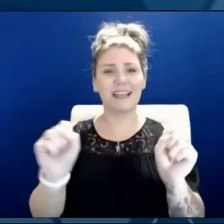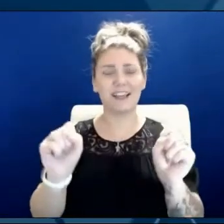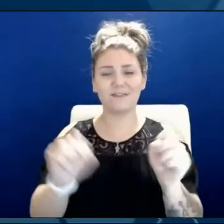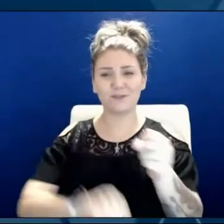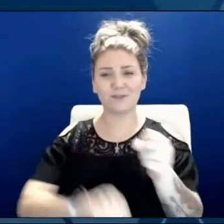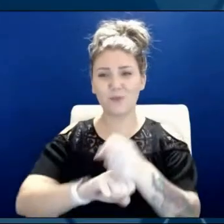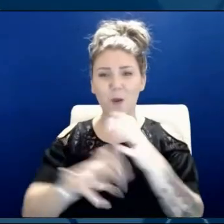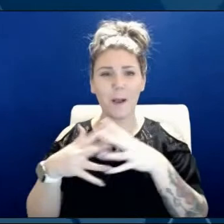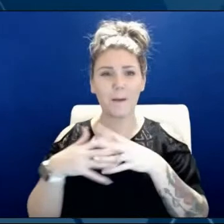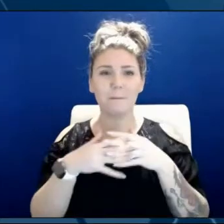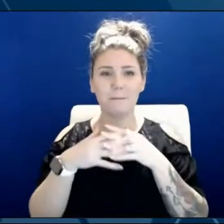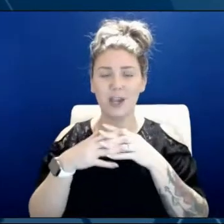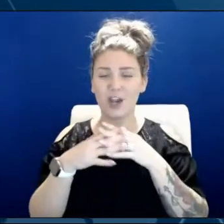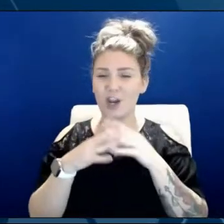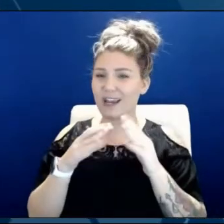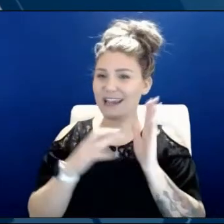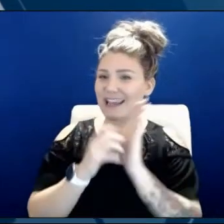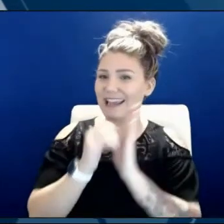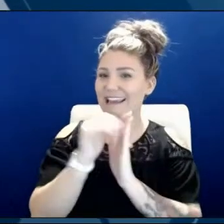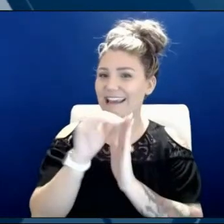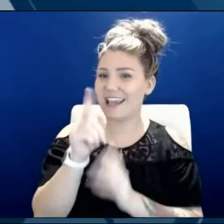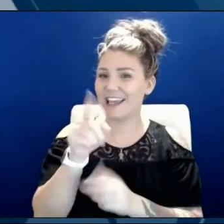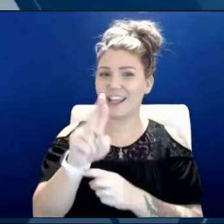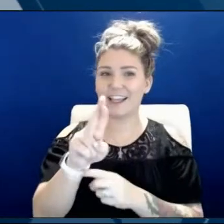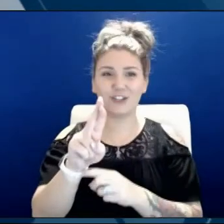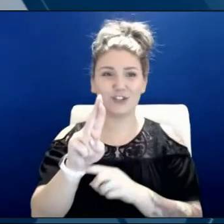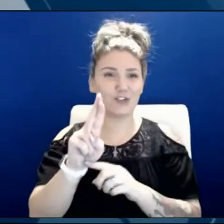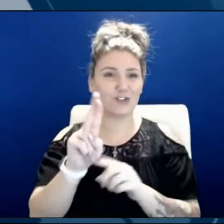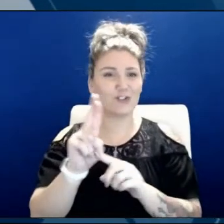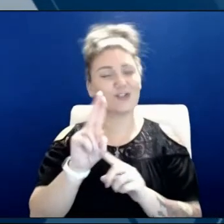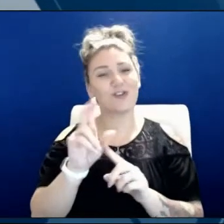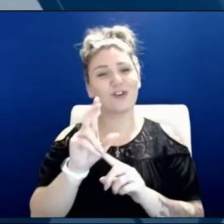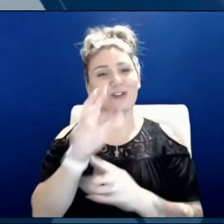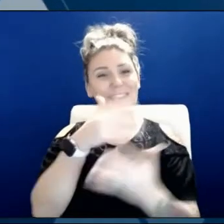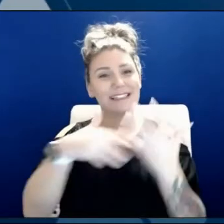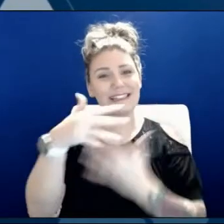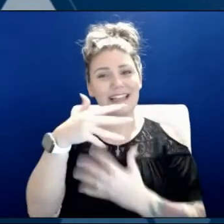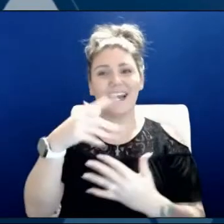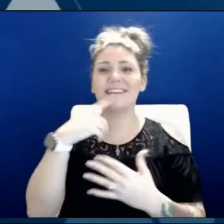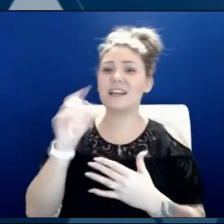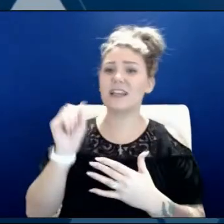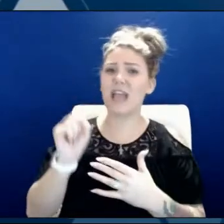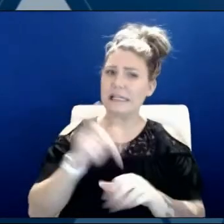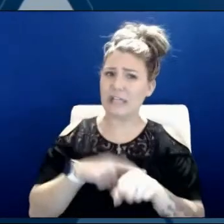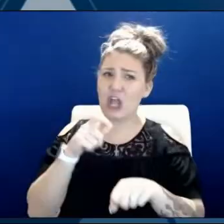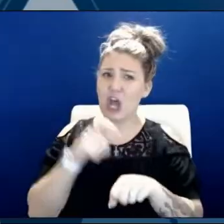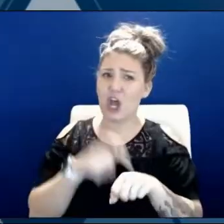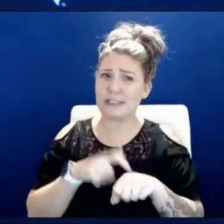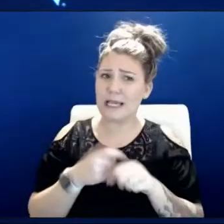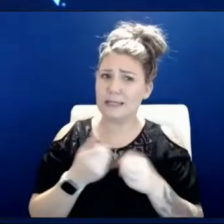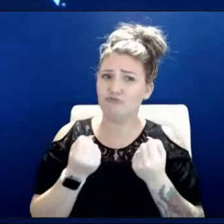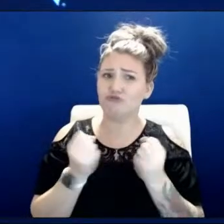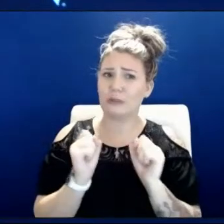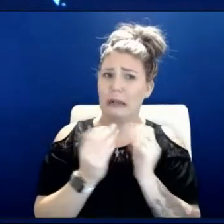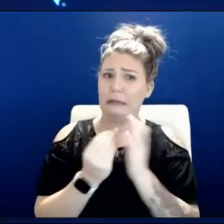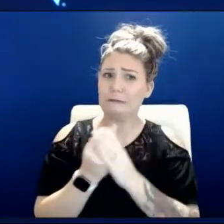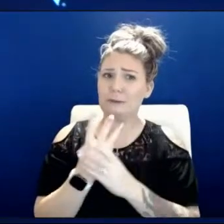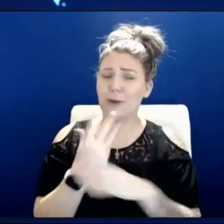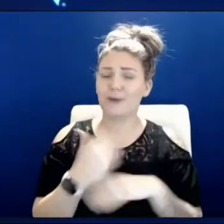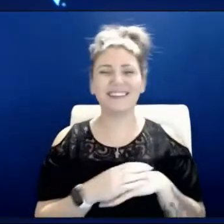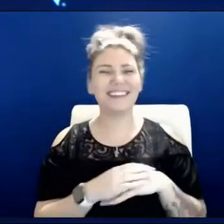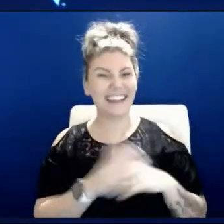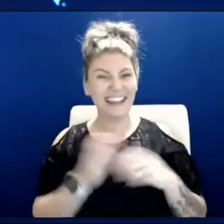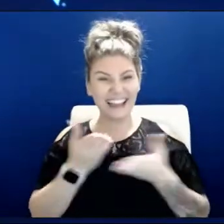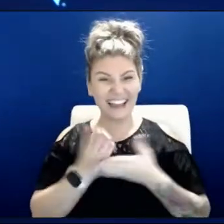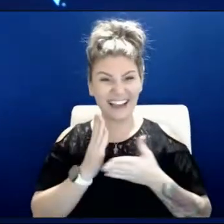I think you may have to join us here pretty soon, brother. Yeah, it takes me a long time. So. All right. All right. Well, for our debut Show Me the